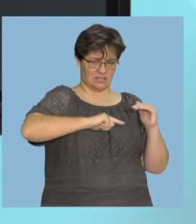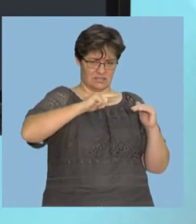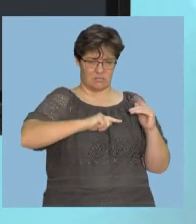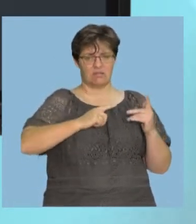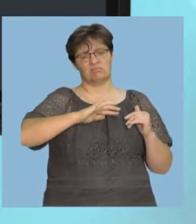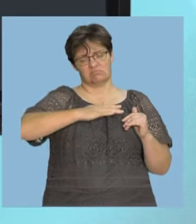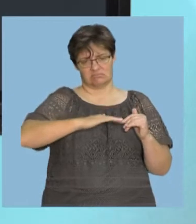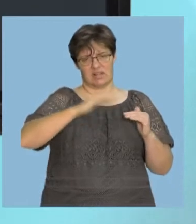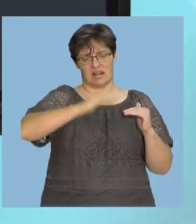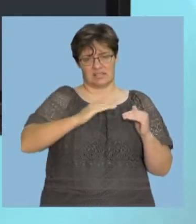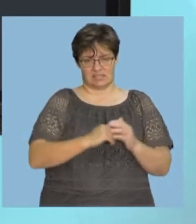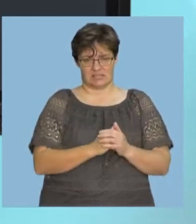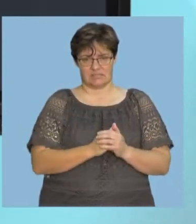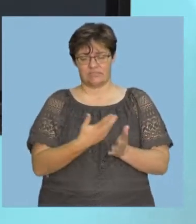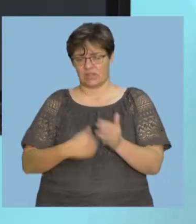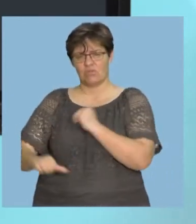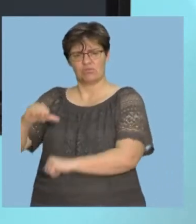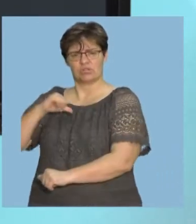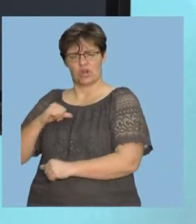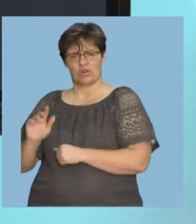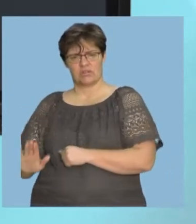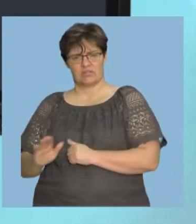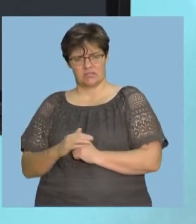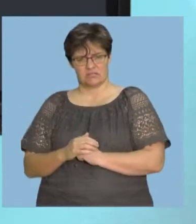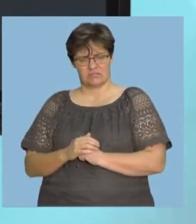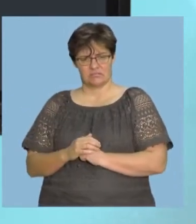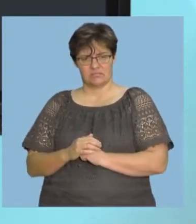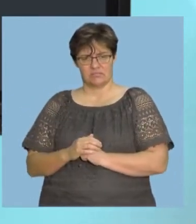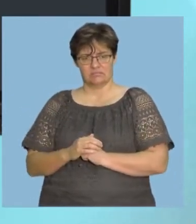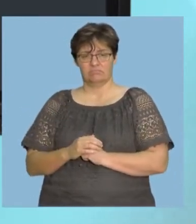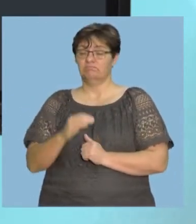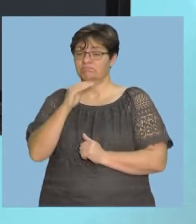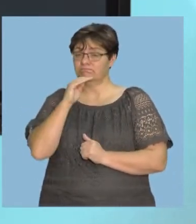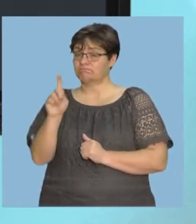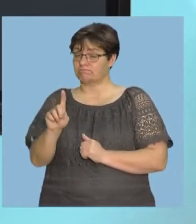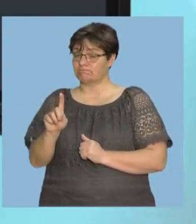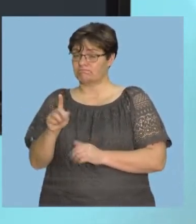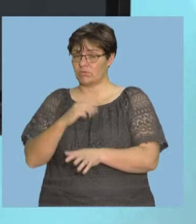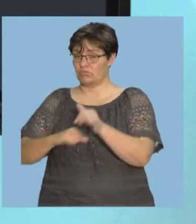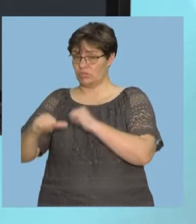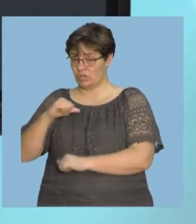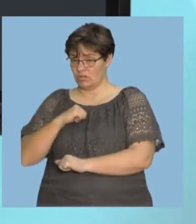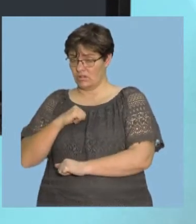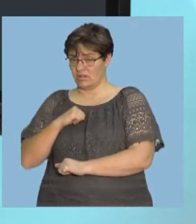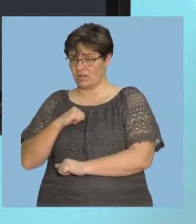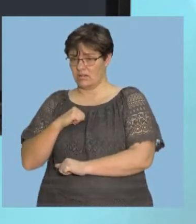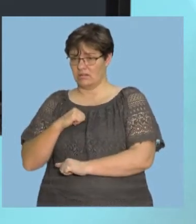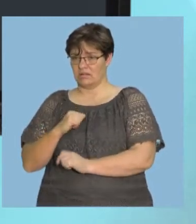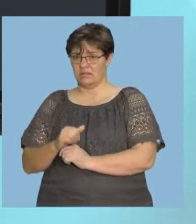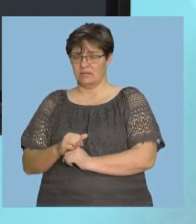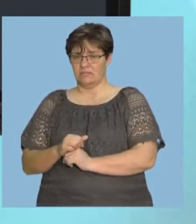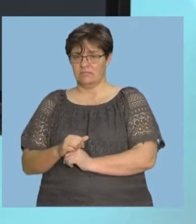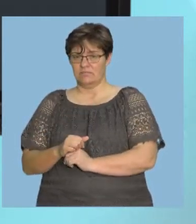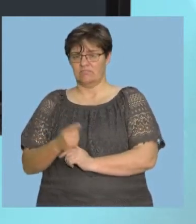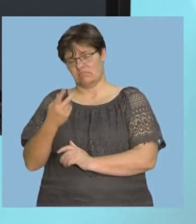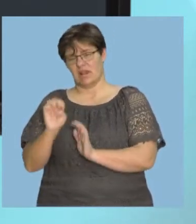volatility. And what is return? When you talk about return, okay, and I'll use that where we look at